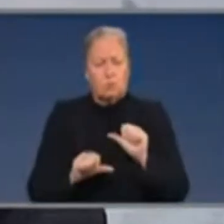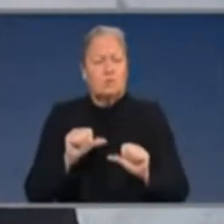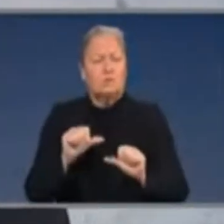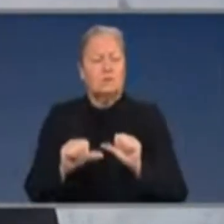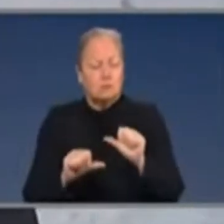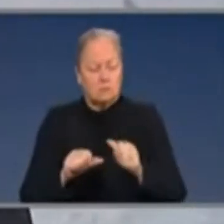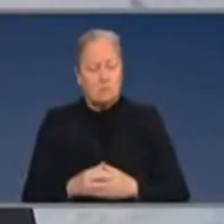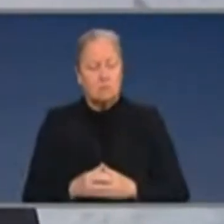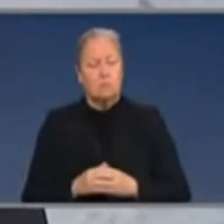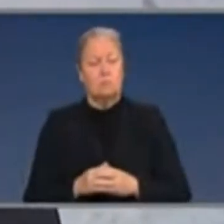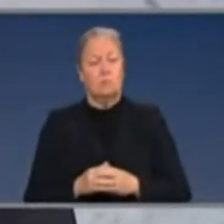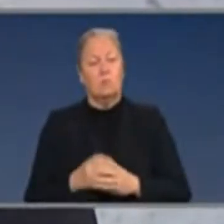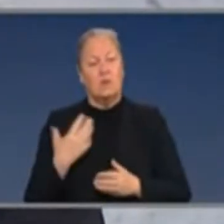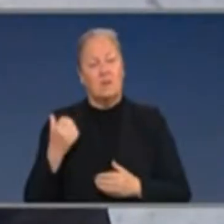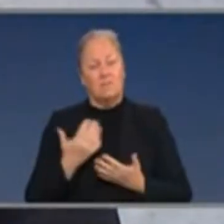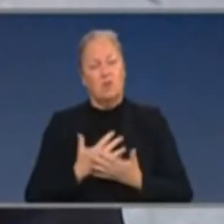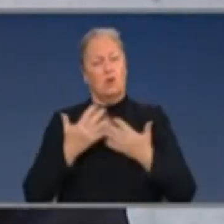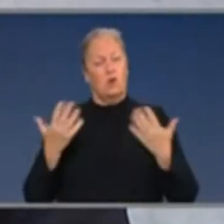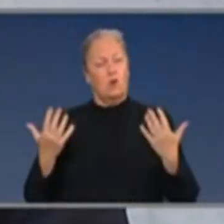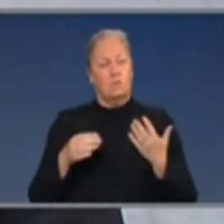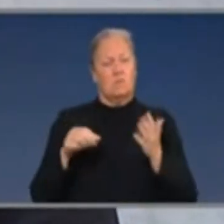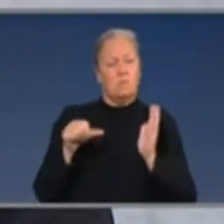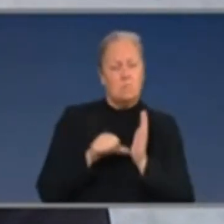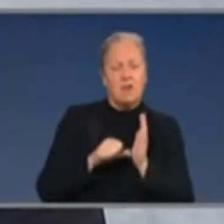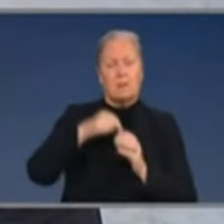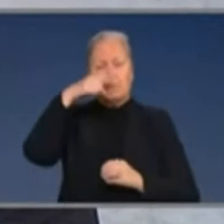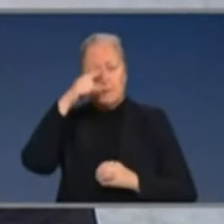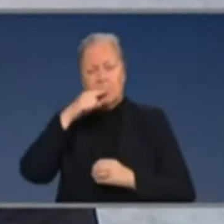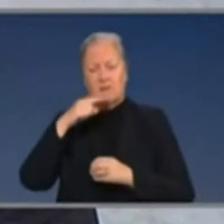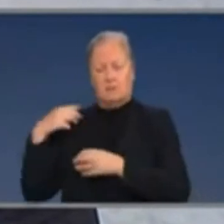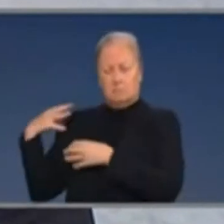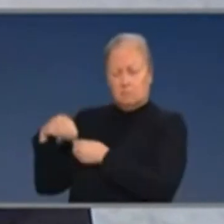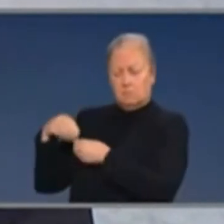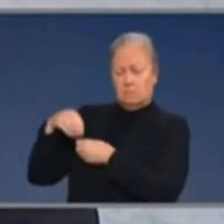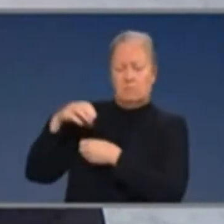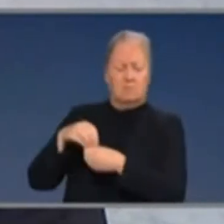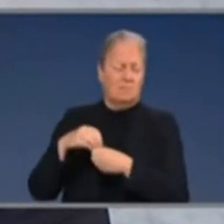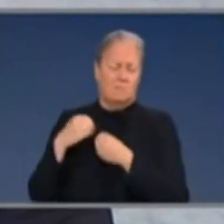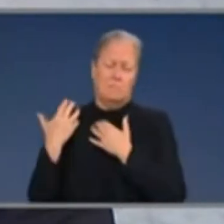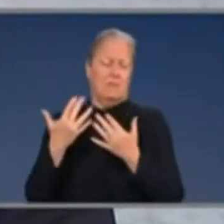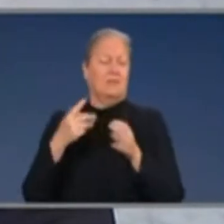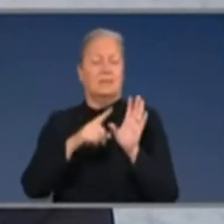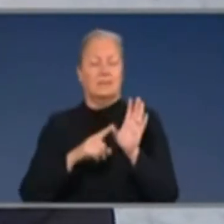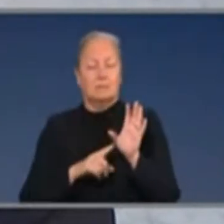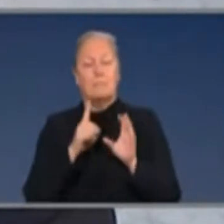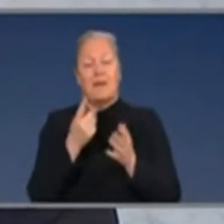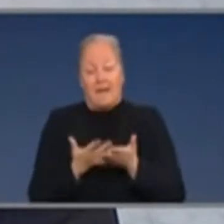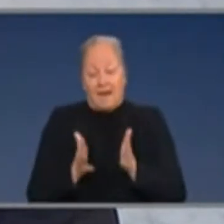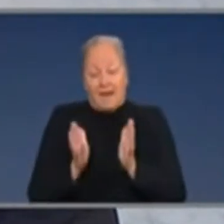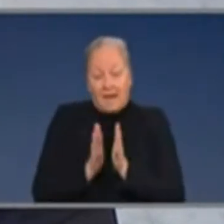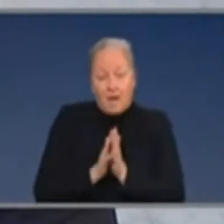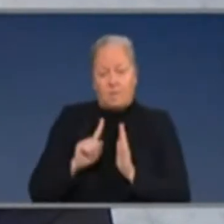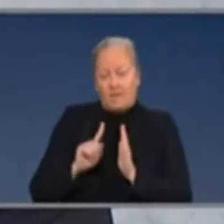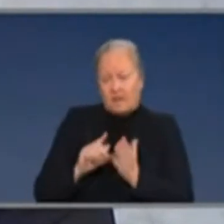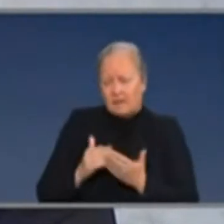been significant resources directed to these tasks over many years, but the way those resources have been